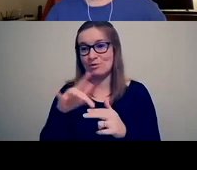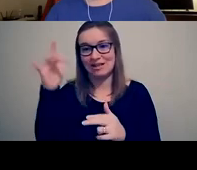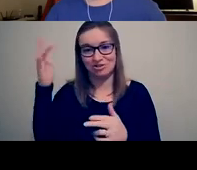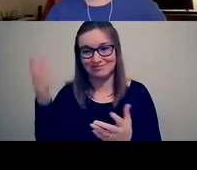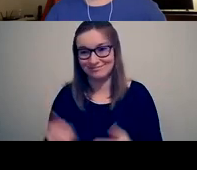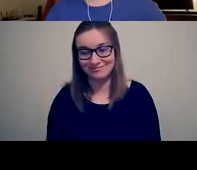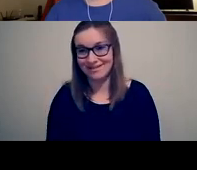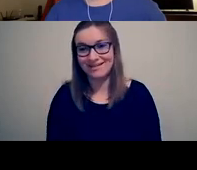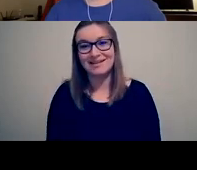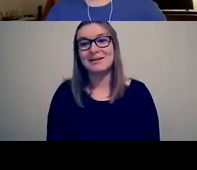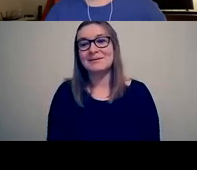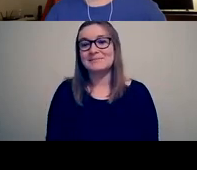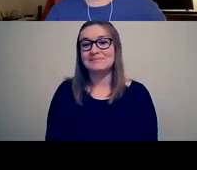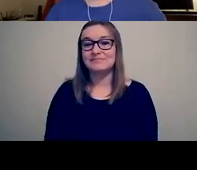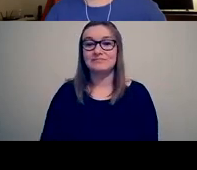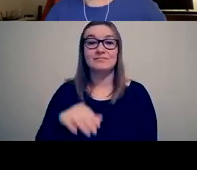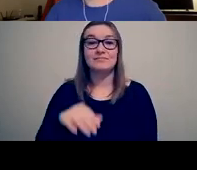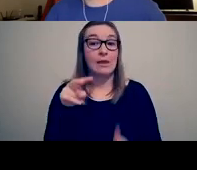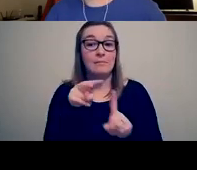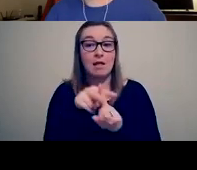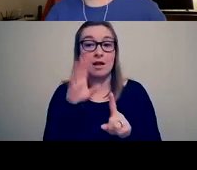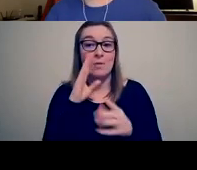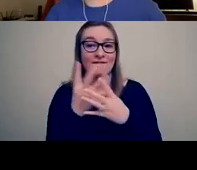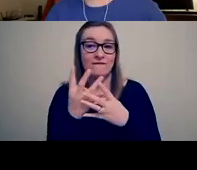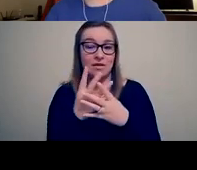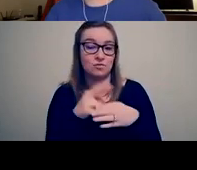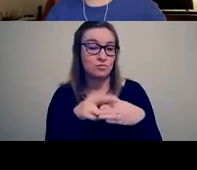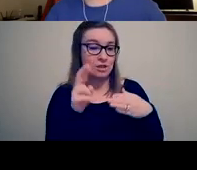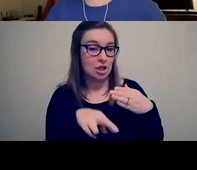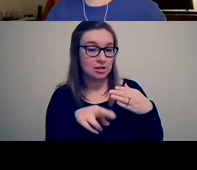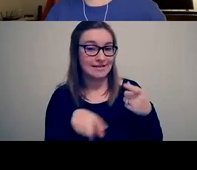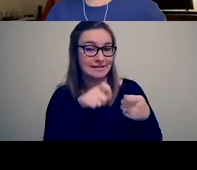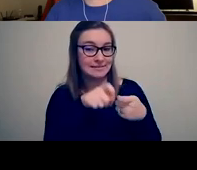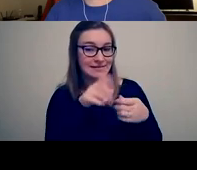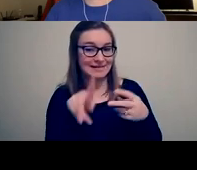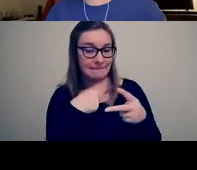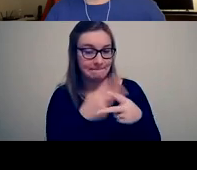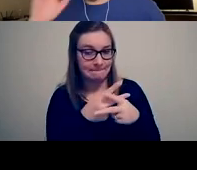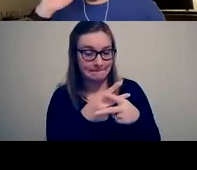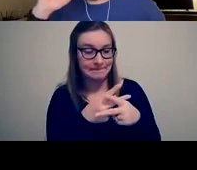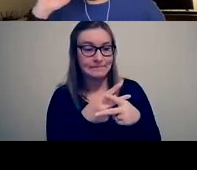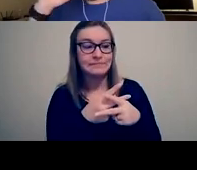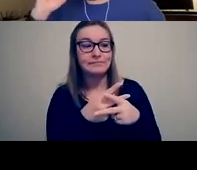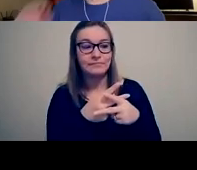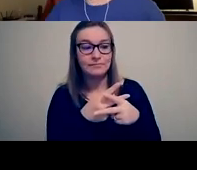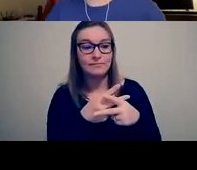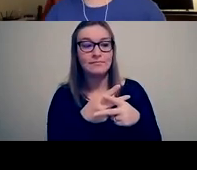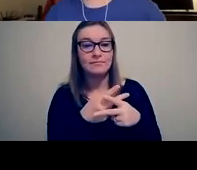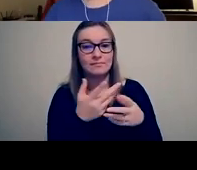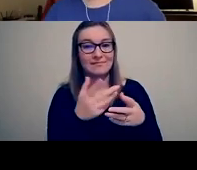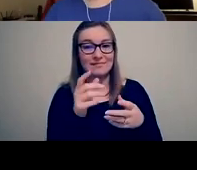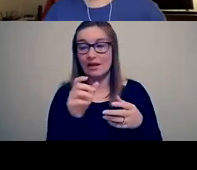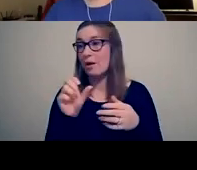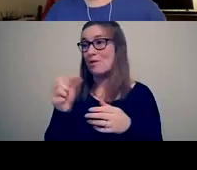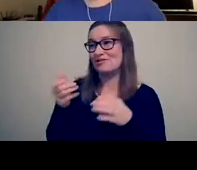Well, the plugin is going to filter results of a certain type. I mean, way to do this.